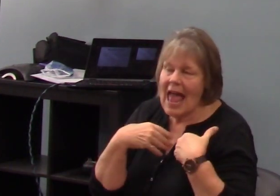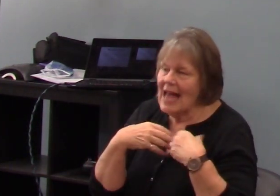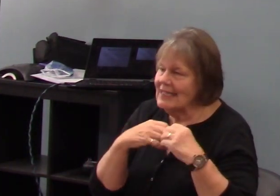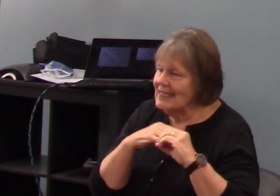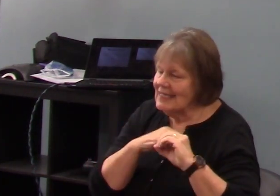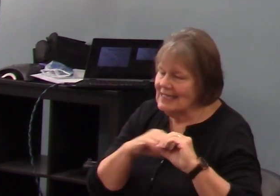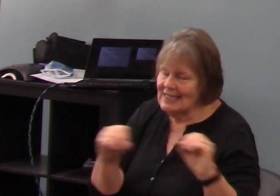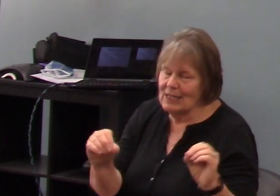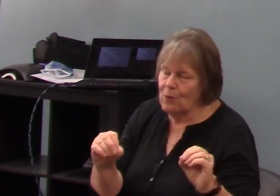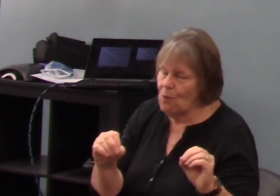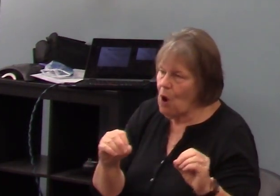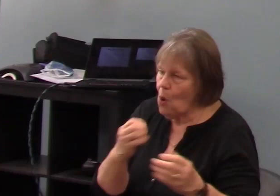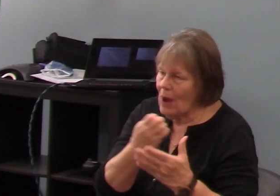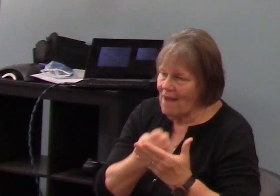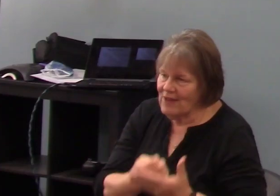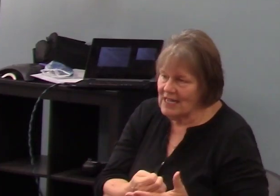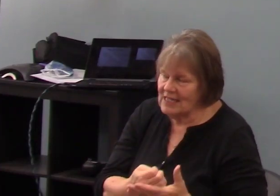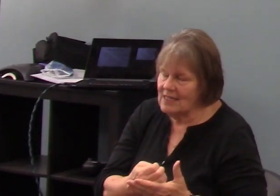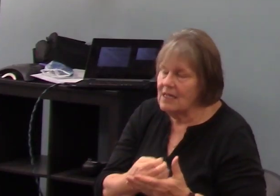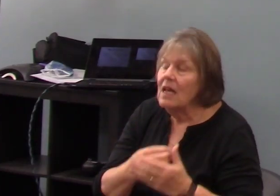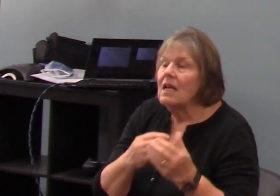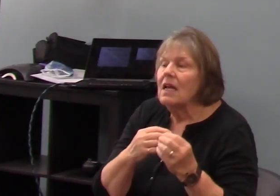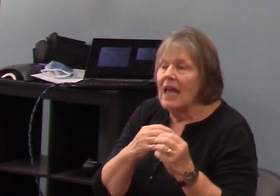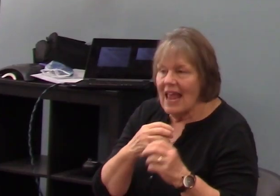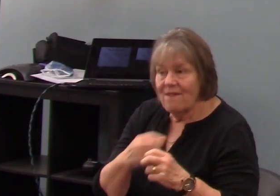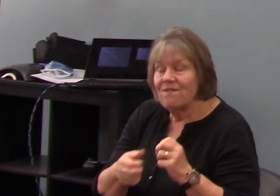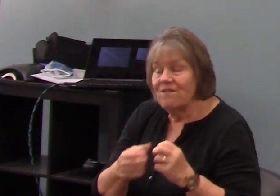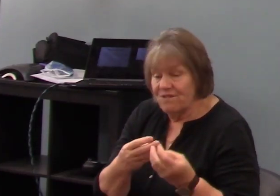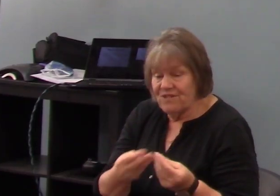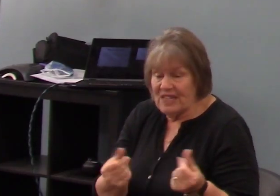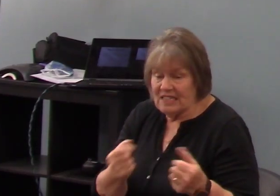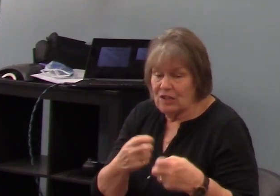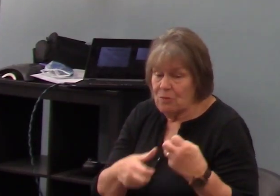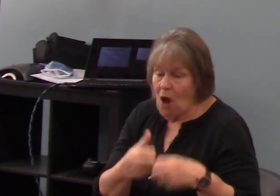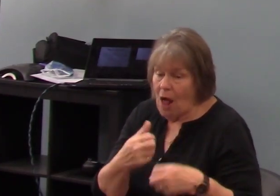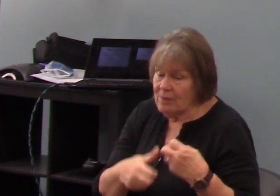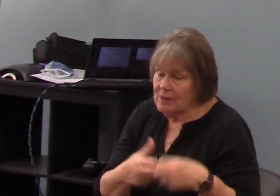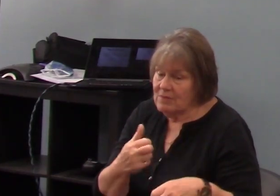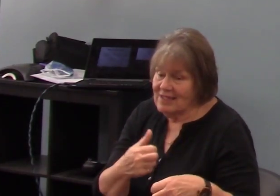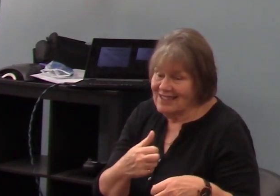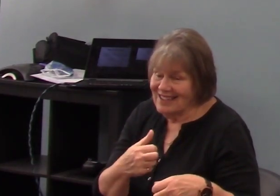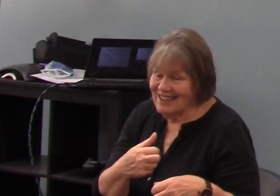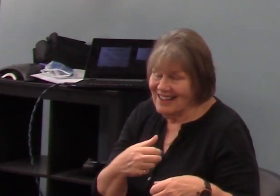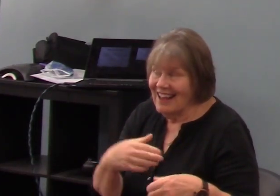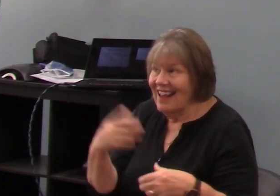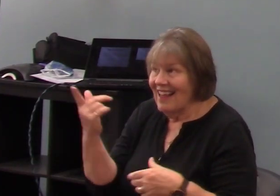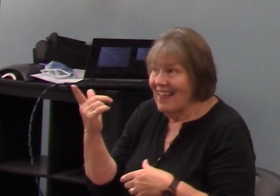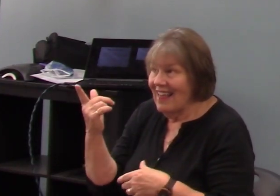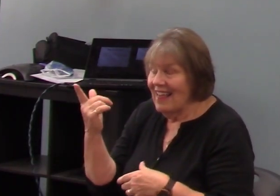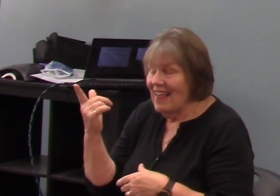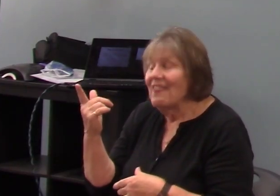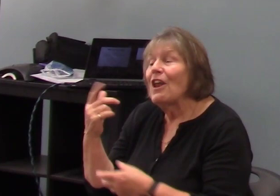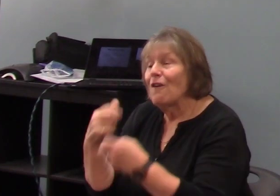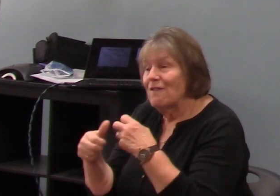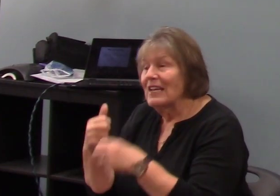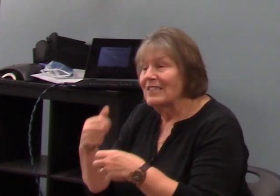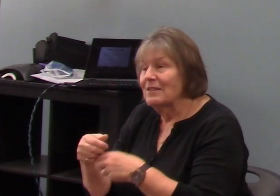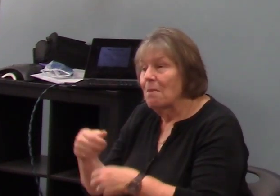Okay, it fixes problems that are also fixed by an intelligence who wanted the universe to be here,